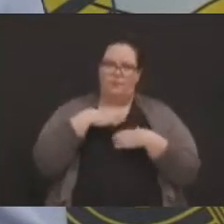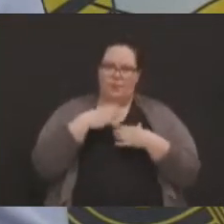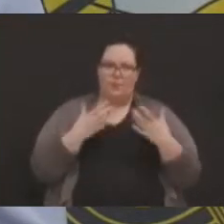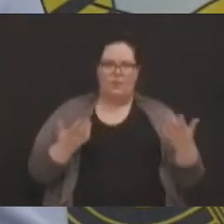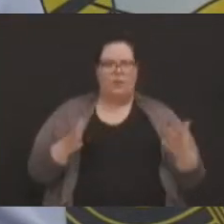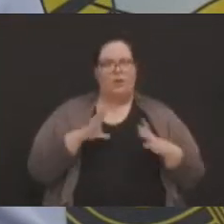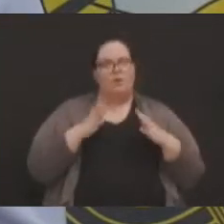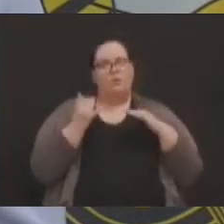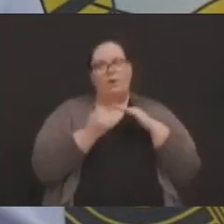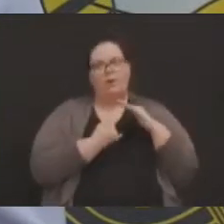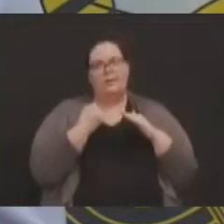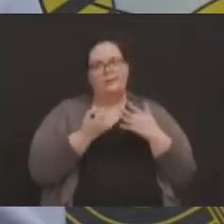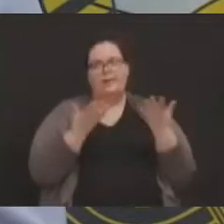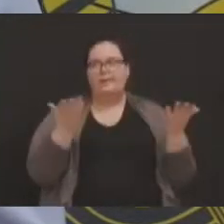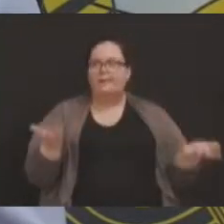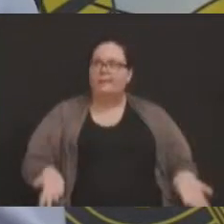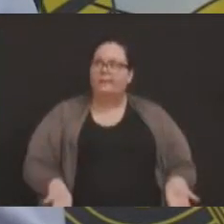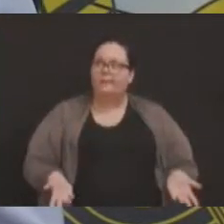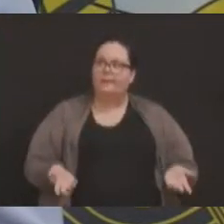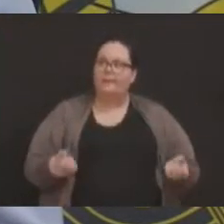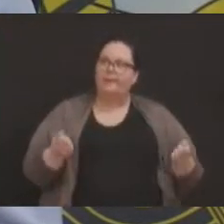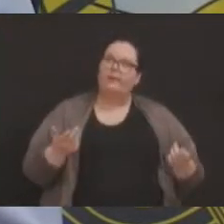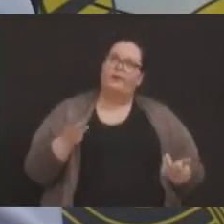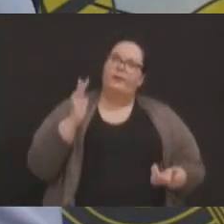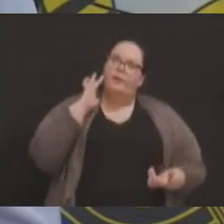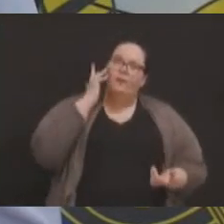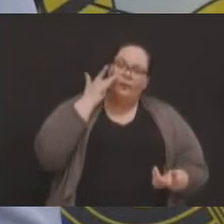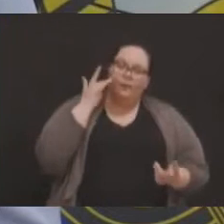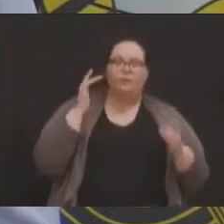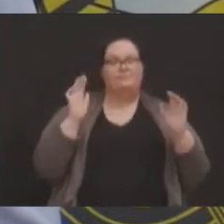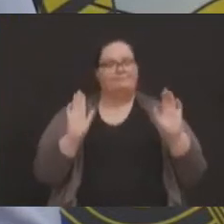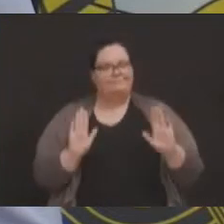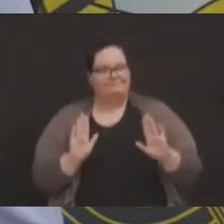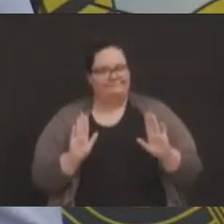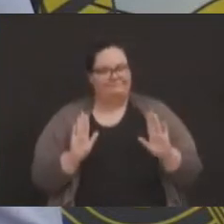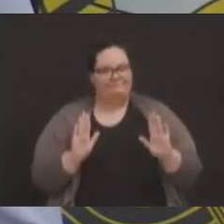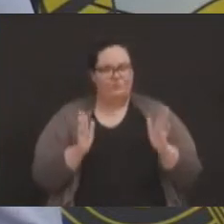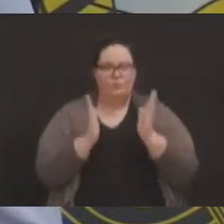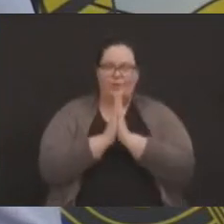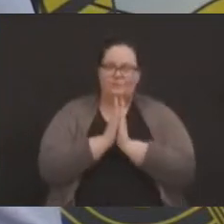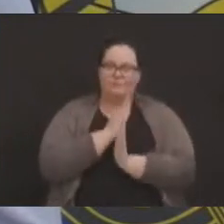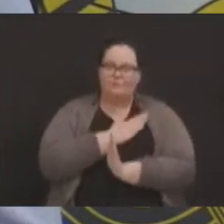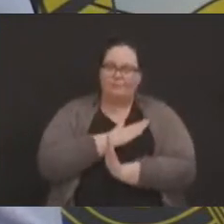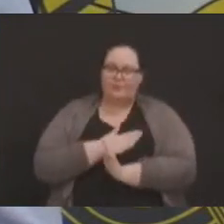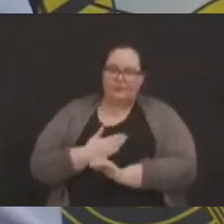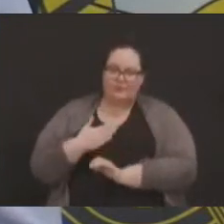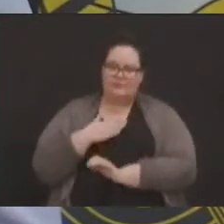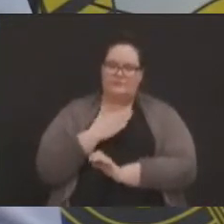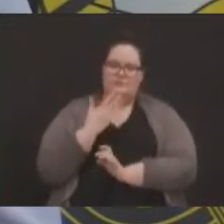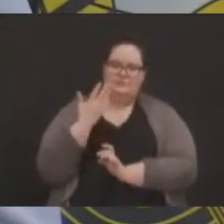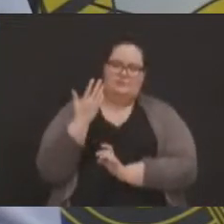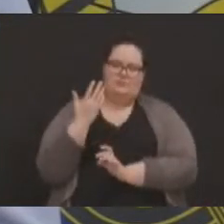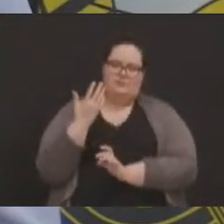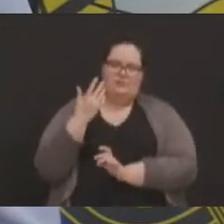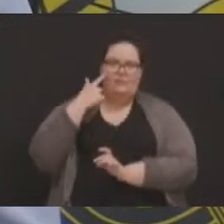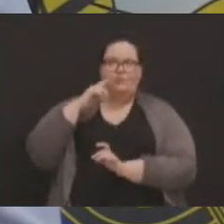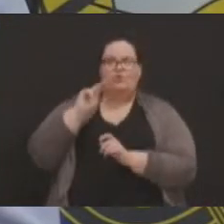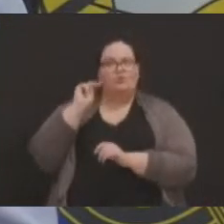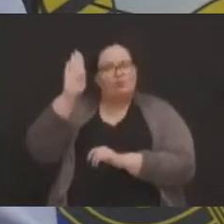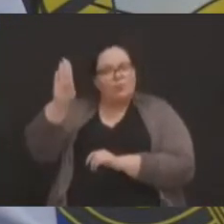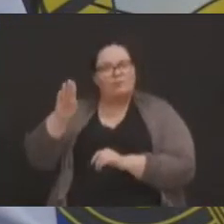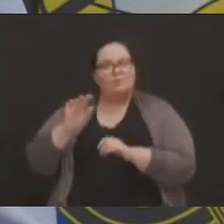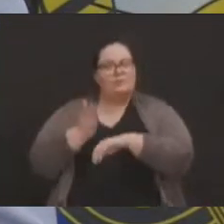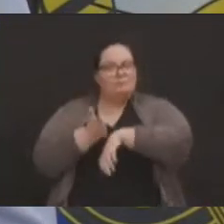is what we all need to do now and moving forward so that we can avoid seeing the variants come into our province and